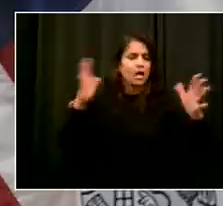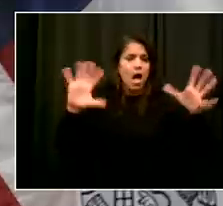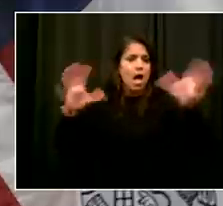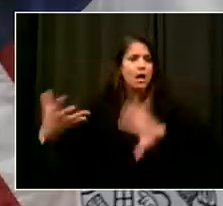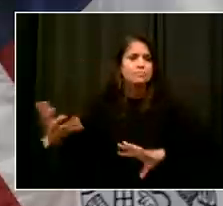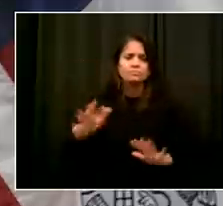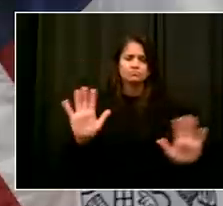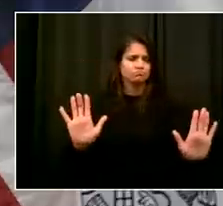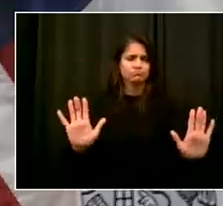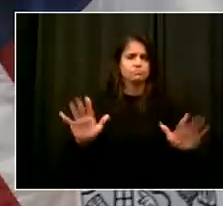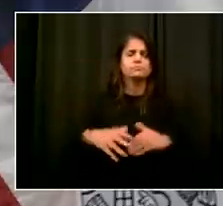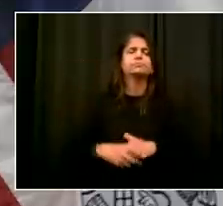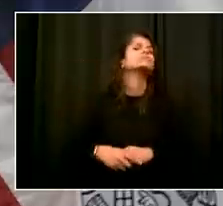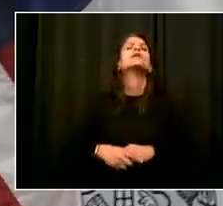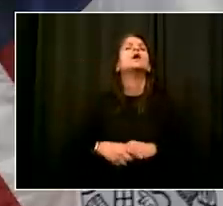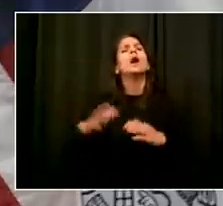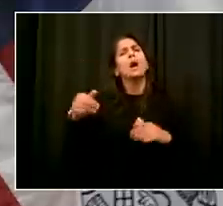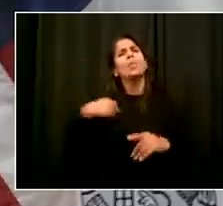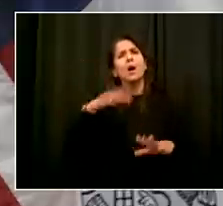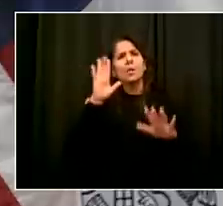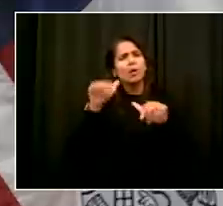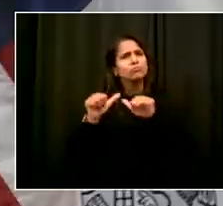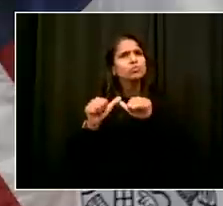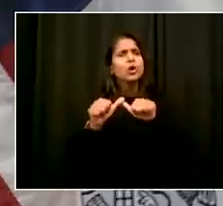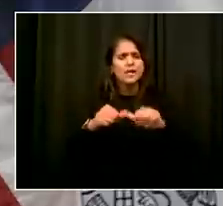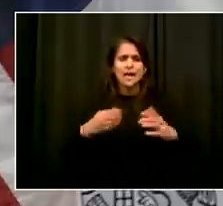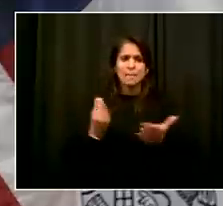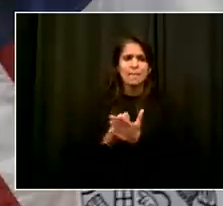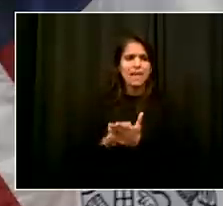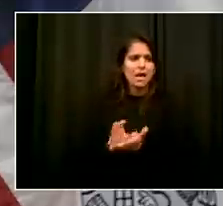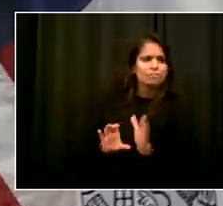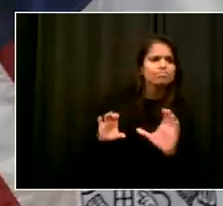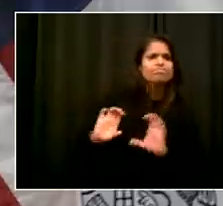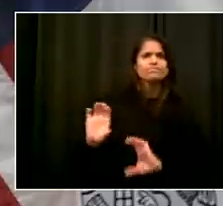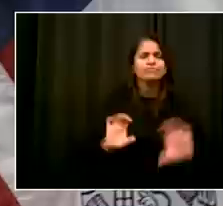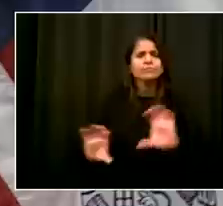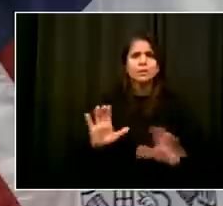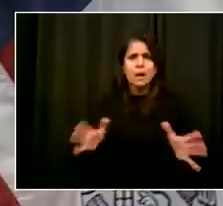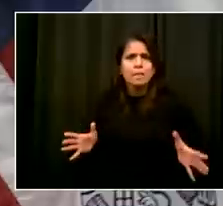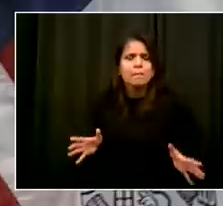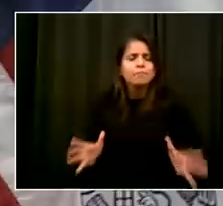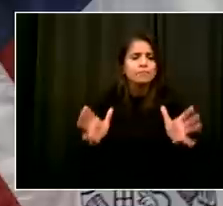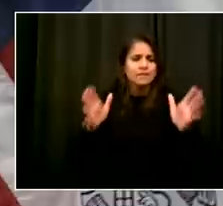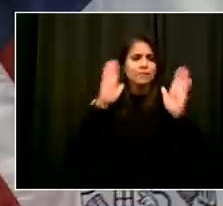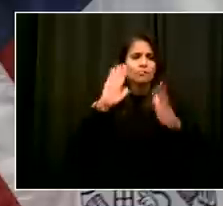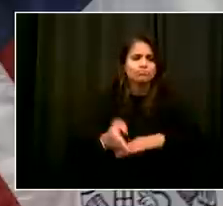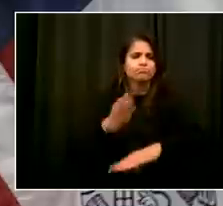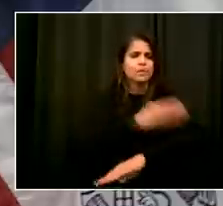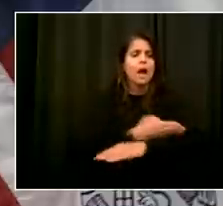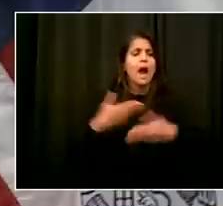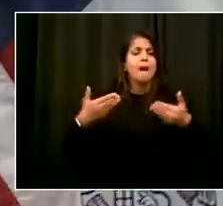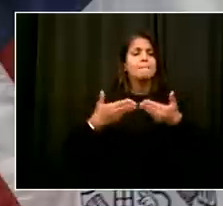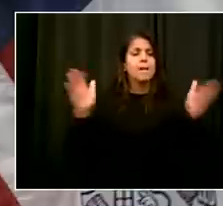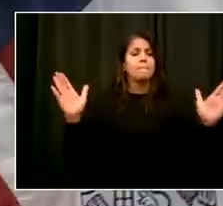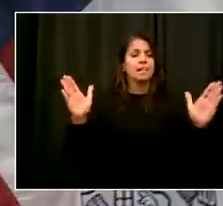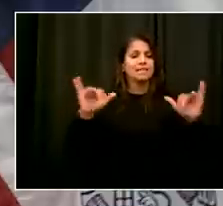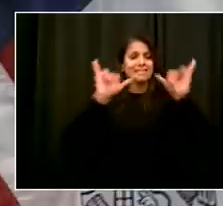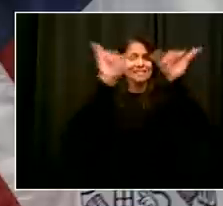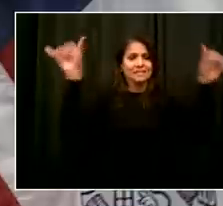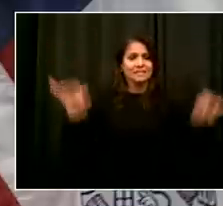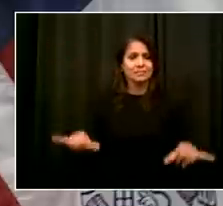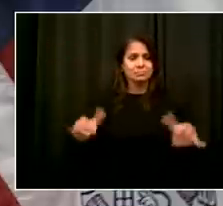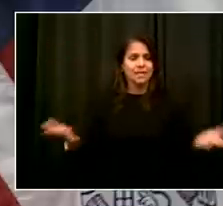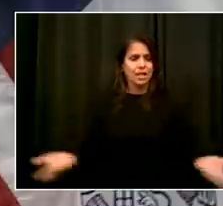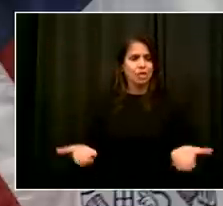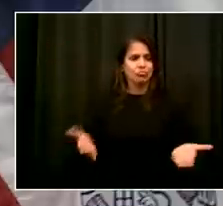and we intend going forward to show this country and this world what it looks like to have a city that is focused intensely